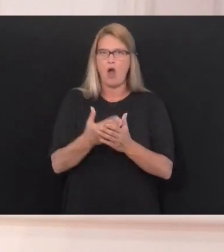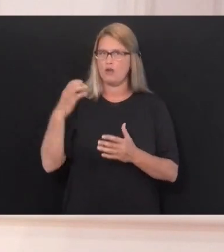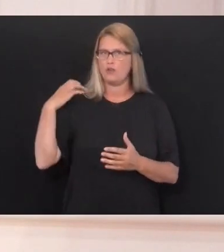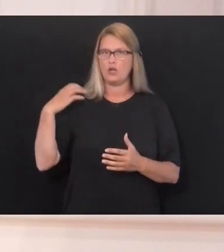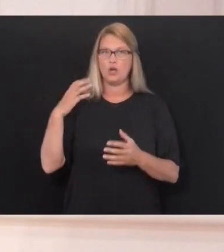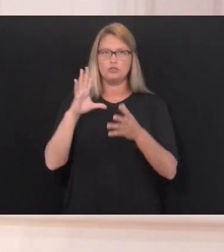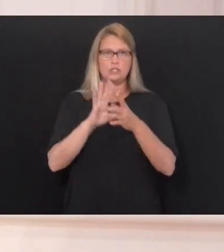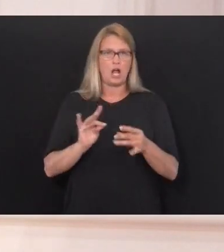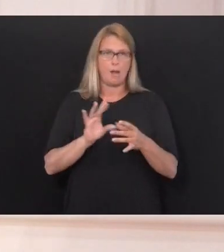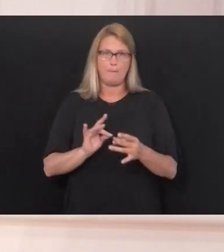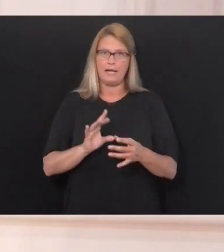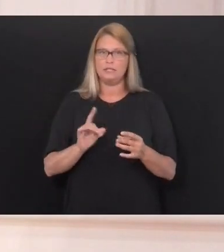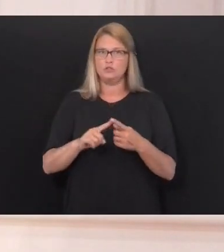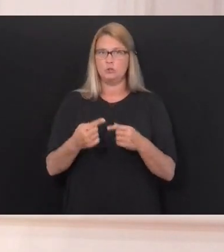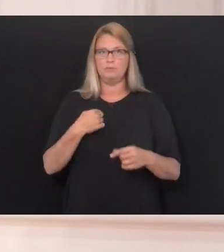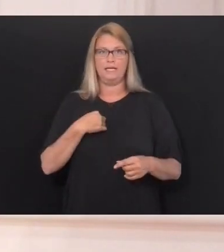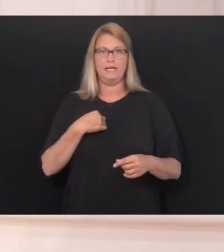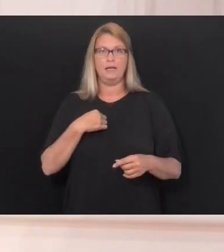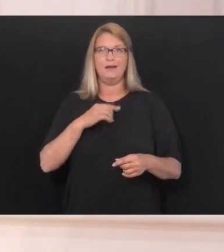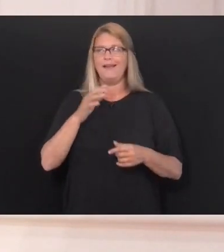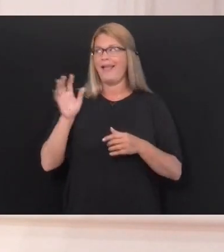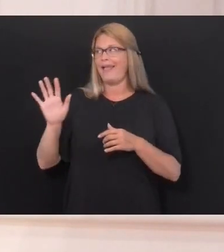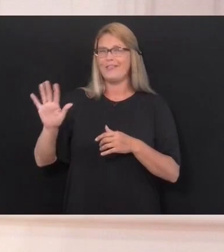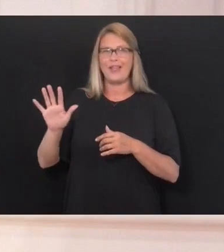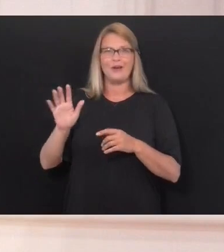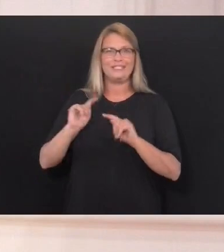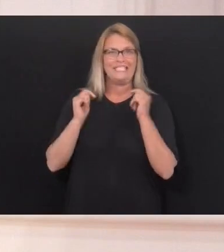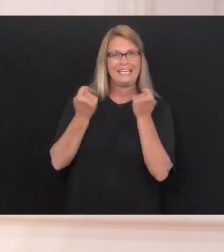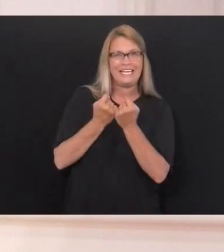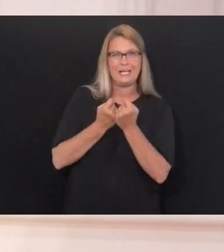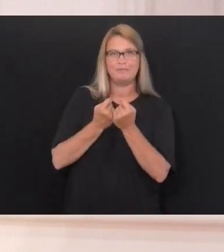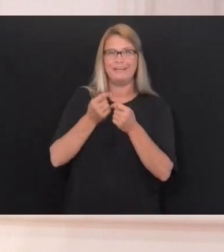love them in every way, and they bring us together, and